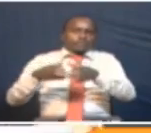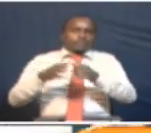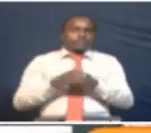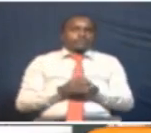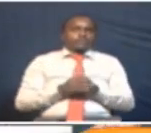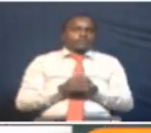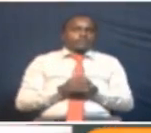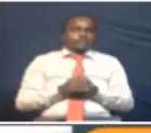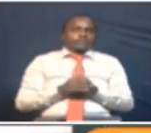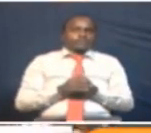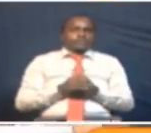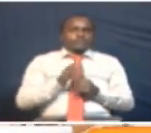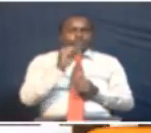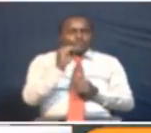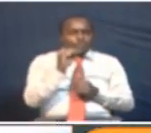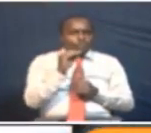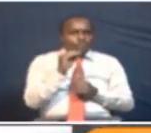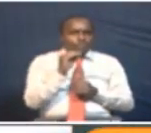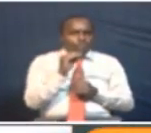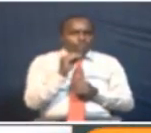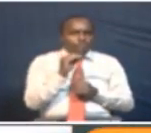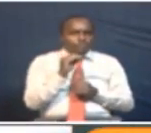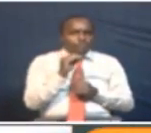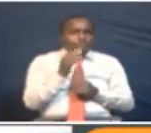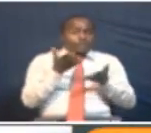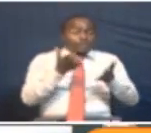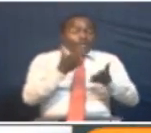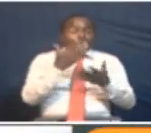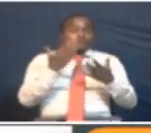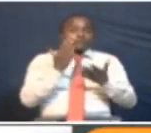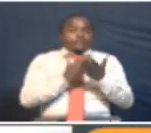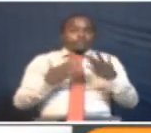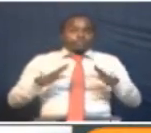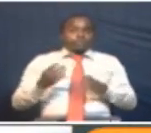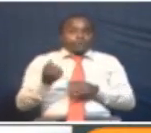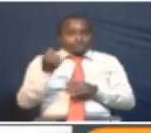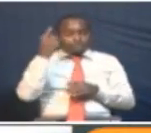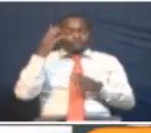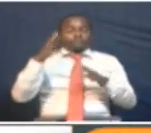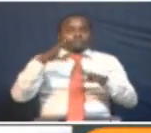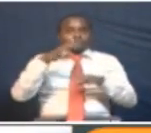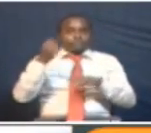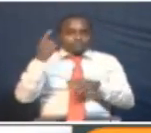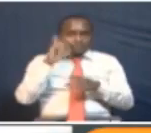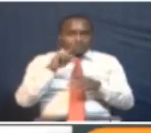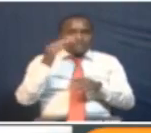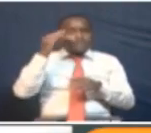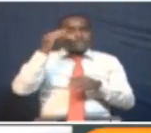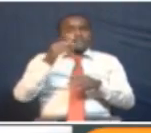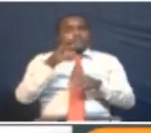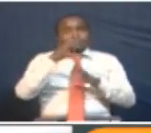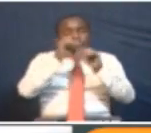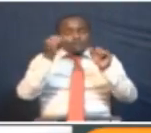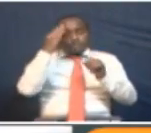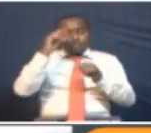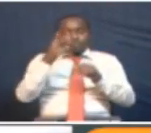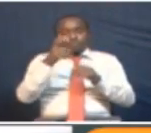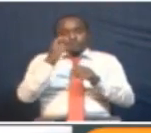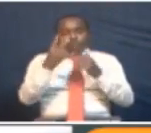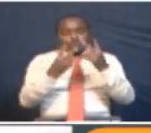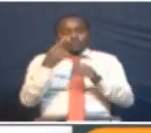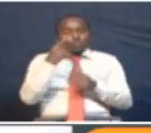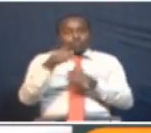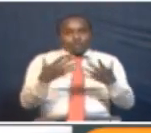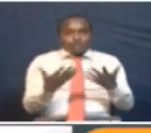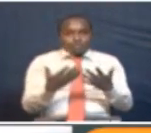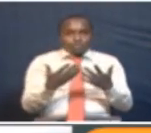How does he take it? So now that bait has been swallowed. The president knows how 2022 would look like. And so some people,